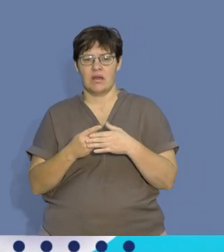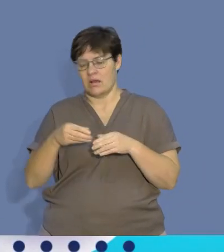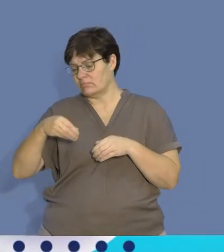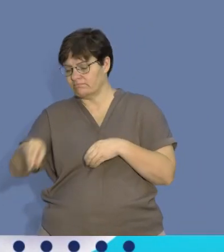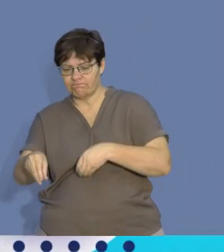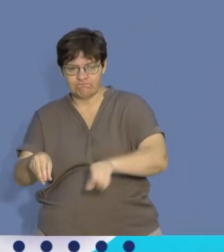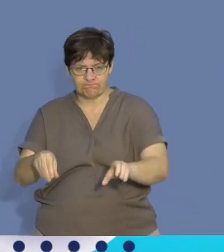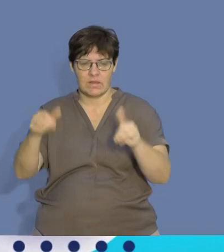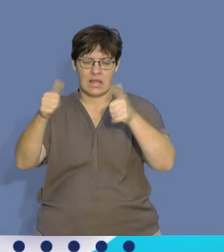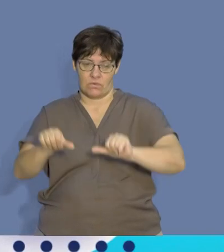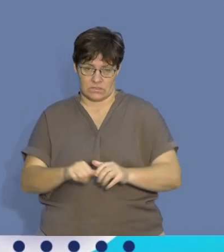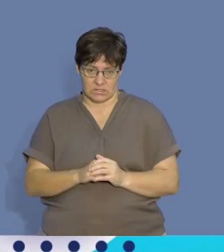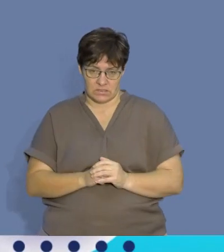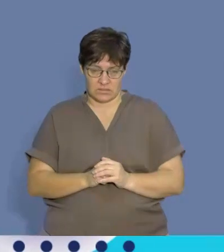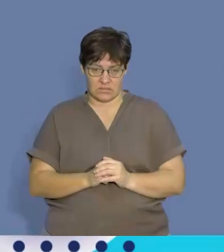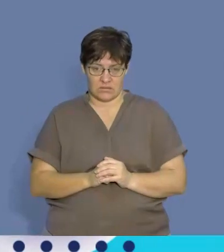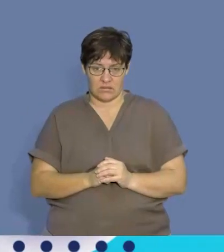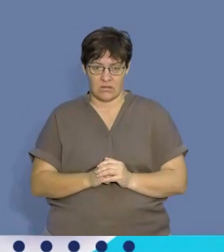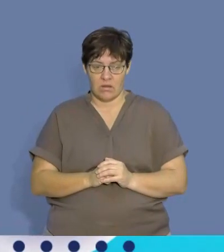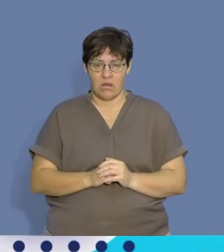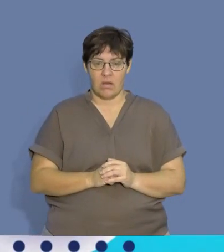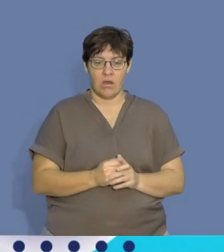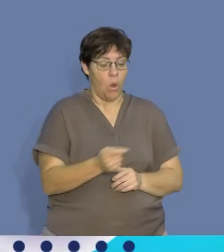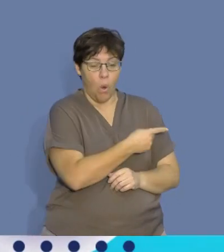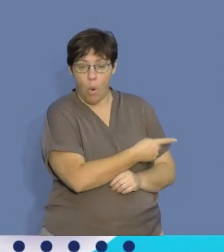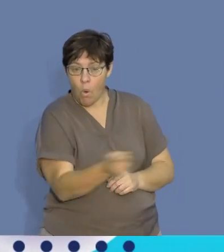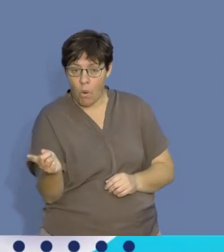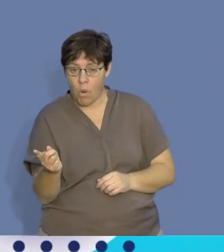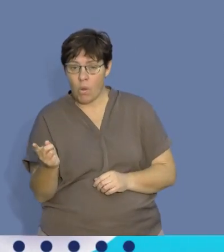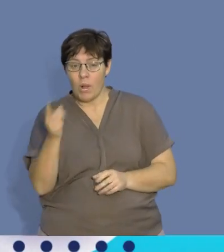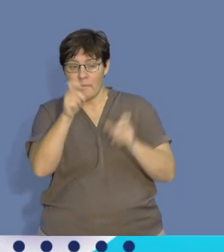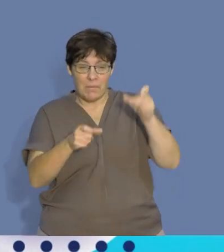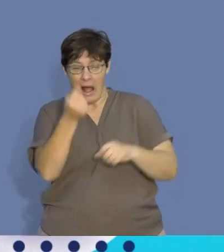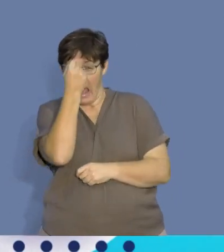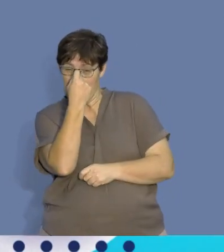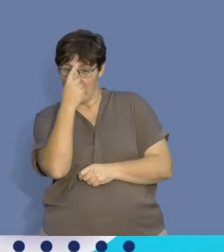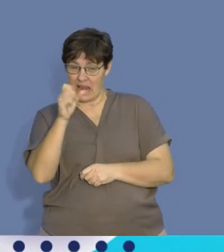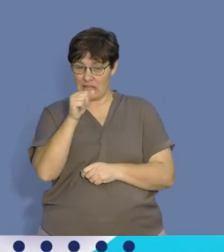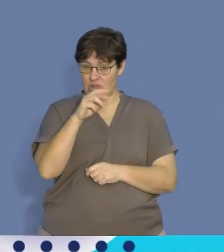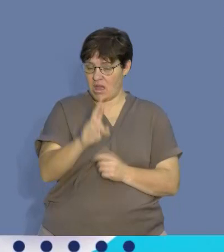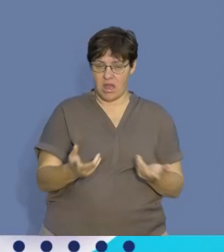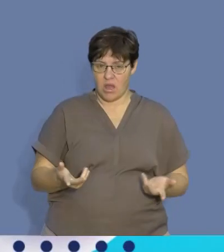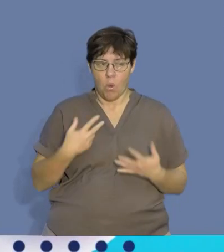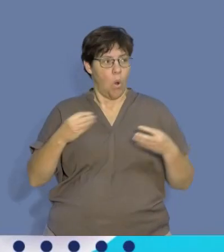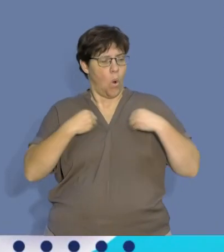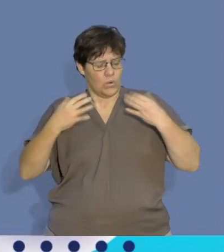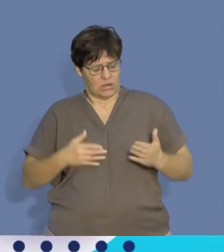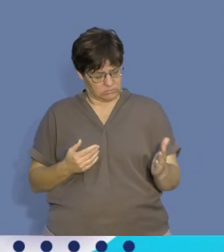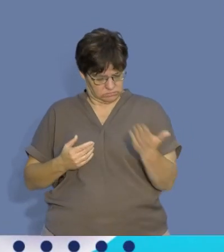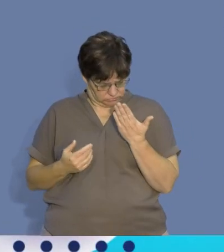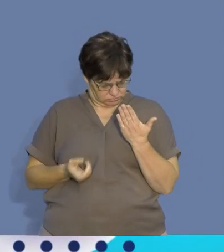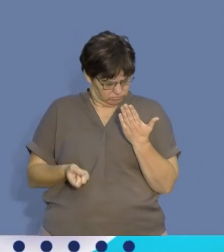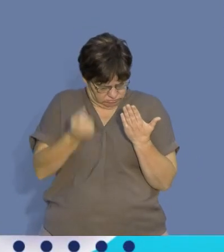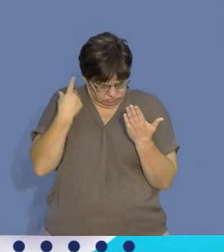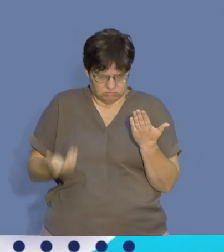appropriation account. But remember, not everyone understands ledgers, including perhaps the owner or